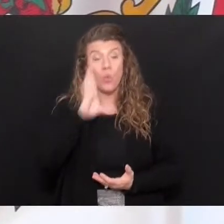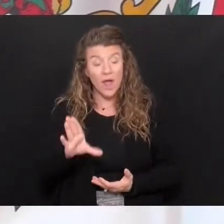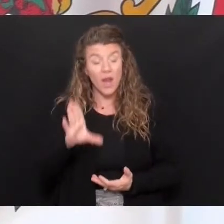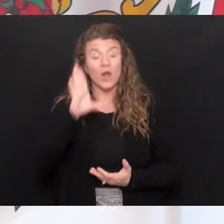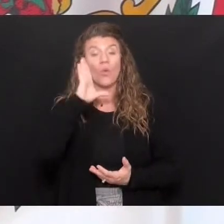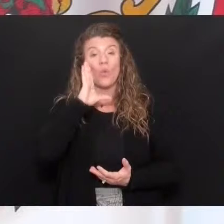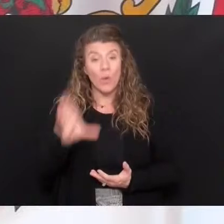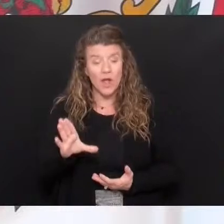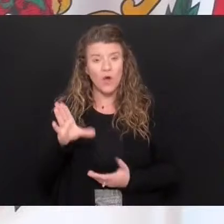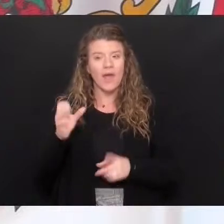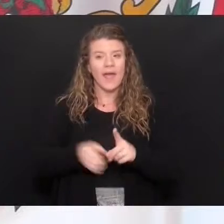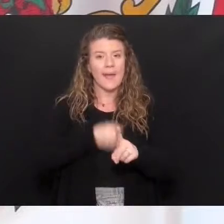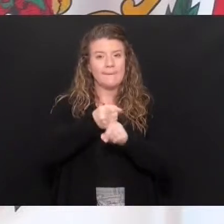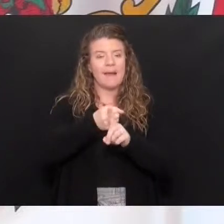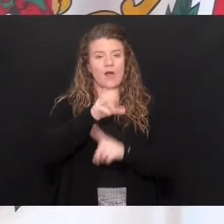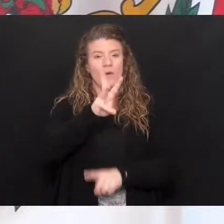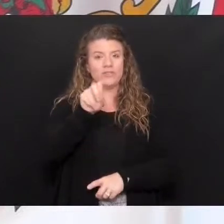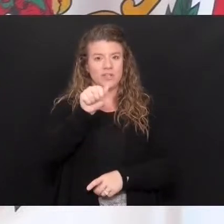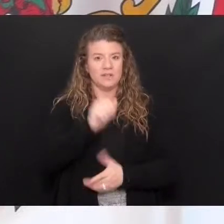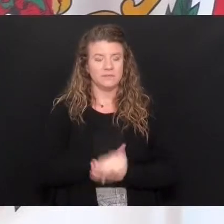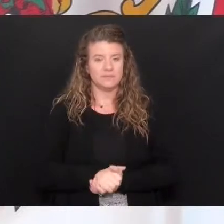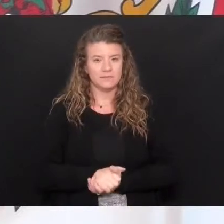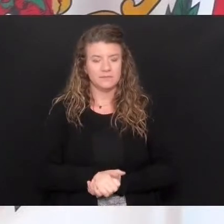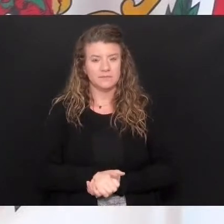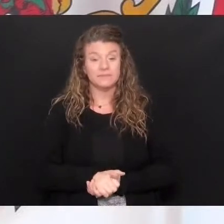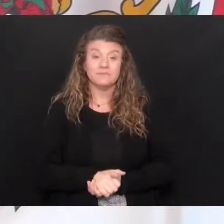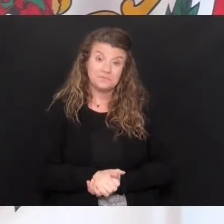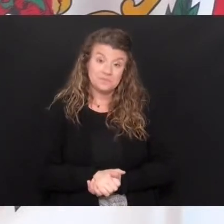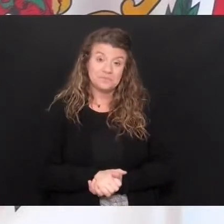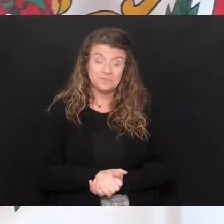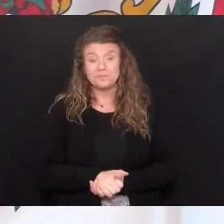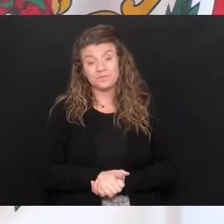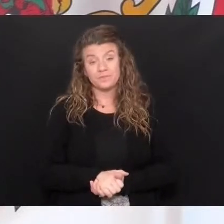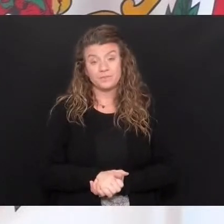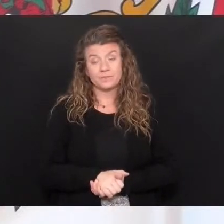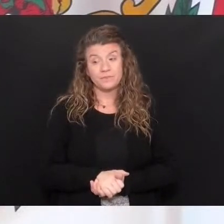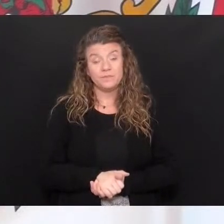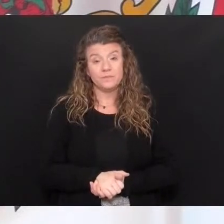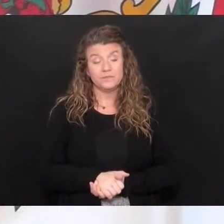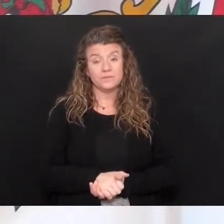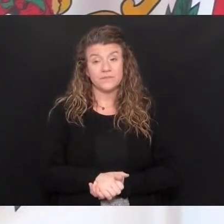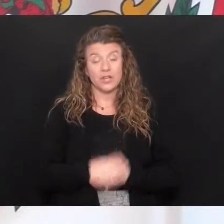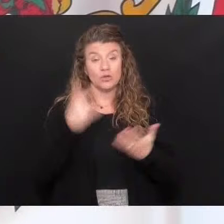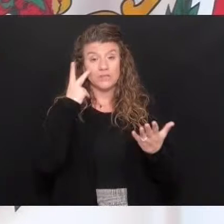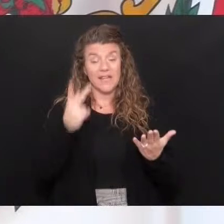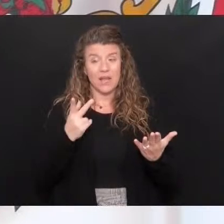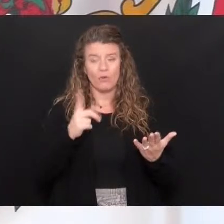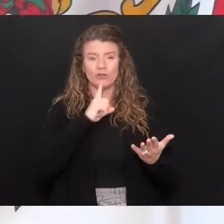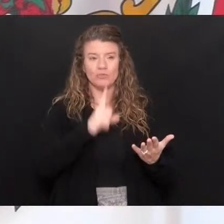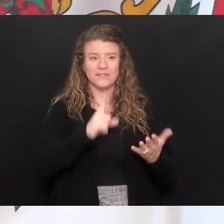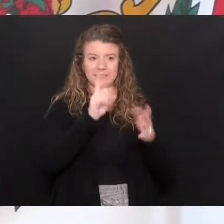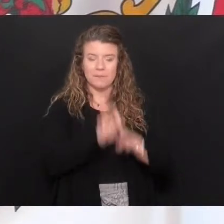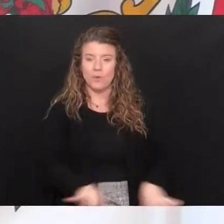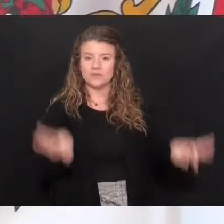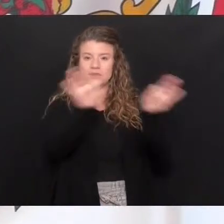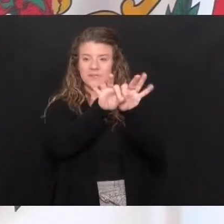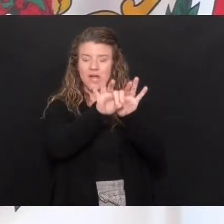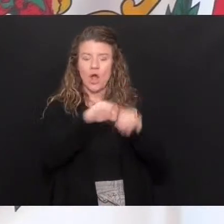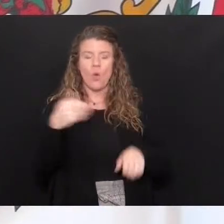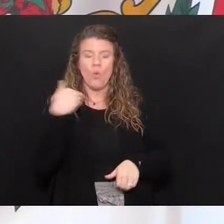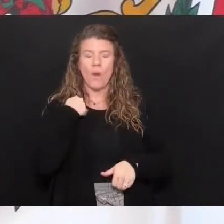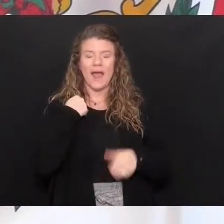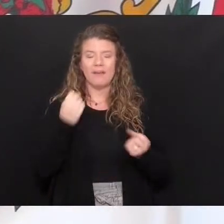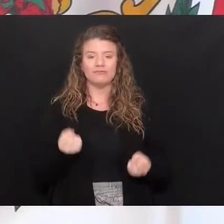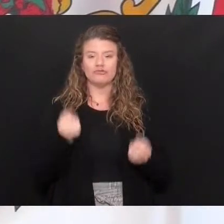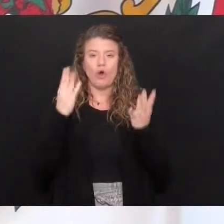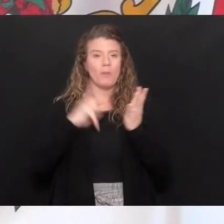really affect West Virginia. You see, you know, Mark, when it really boils down to it, we have so many